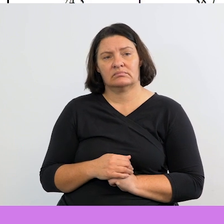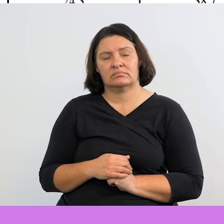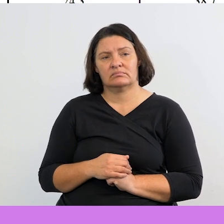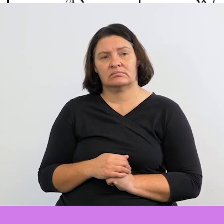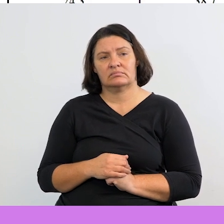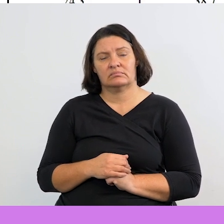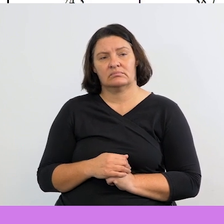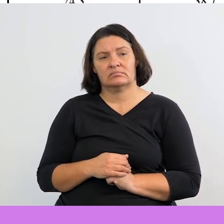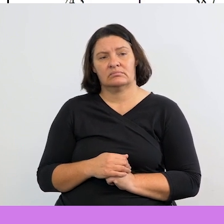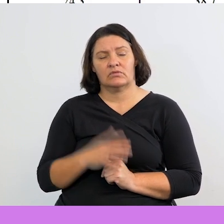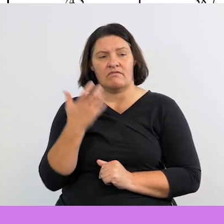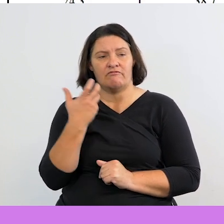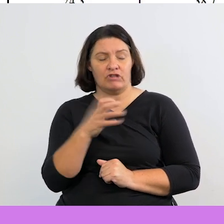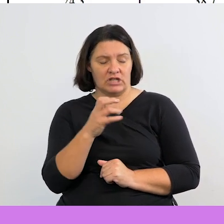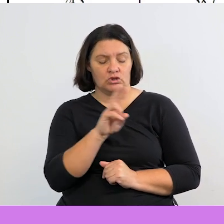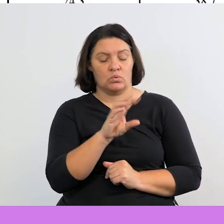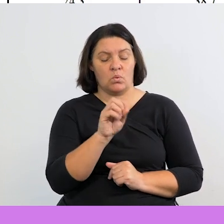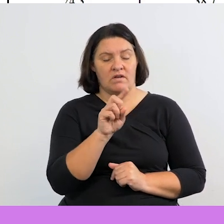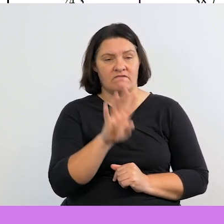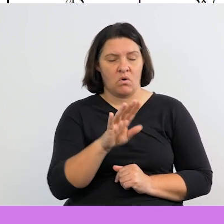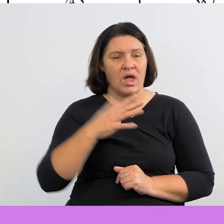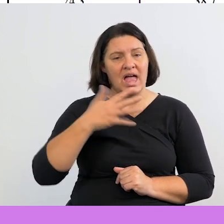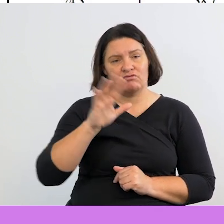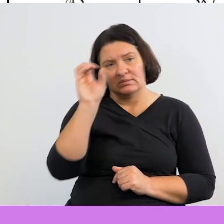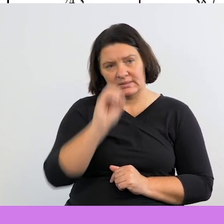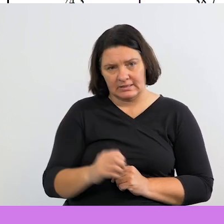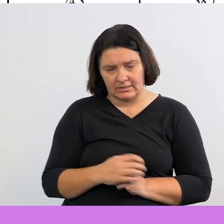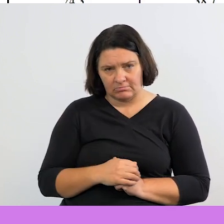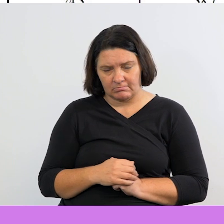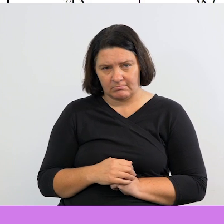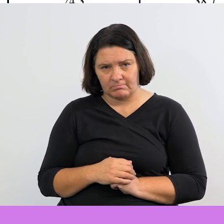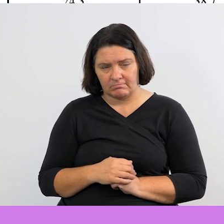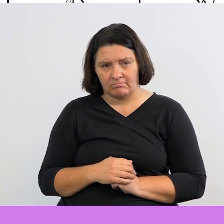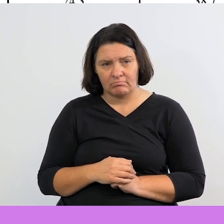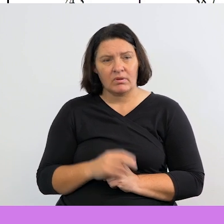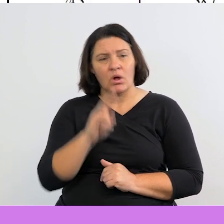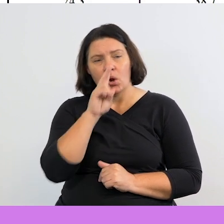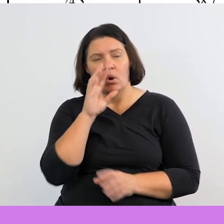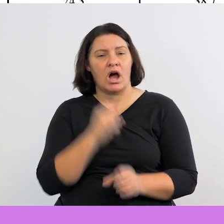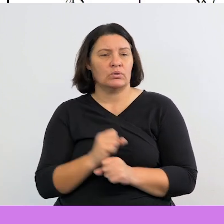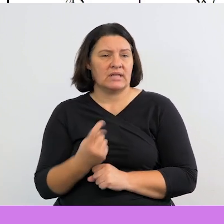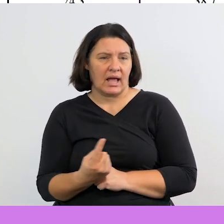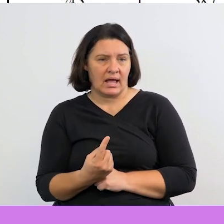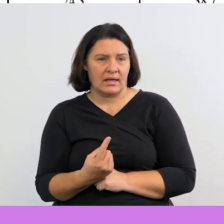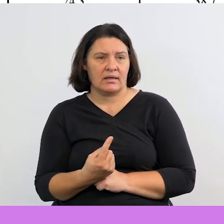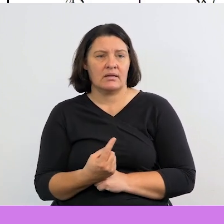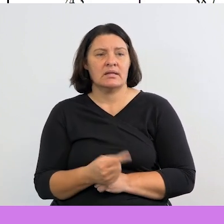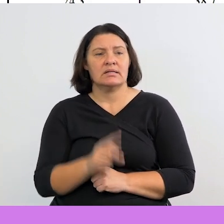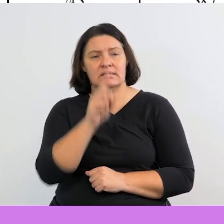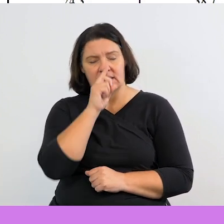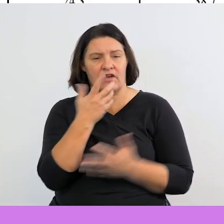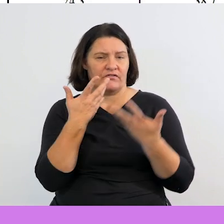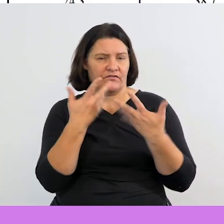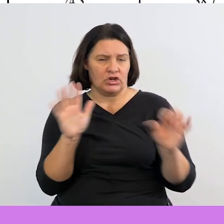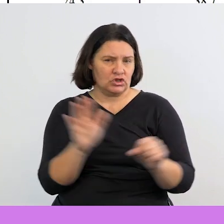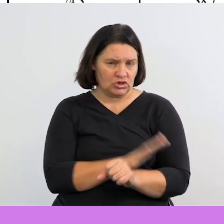So there we are doing our Free State 2014 average percentage. So guys, when we look at the Gauteng province, we'll